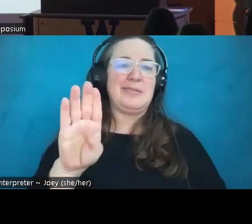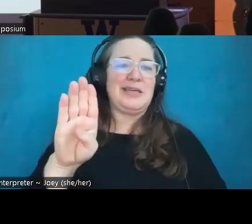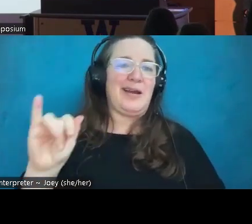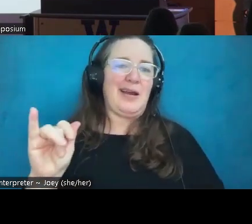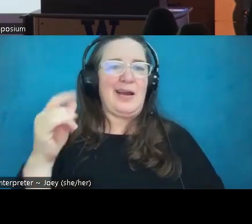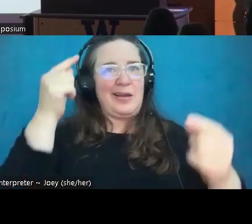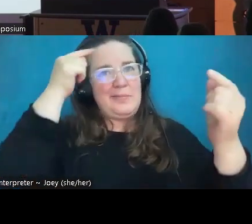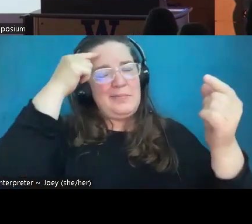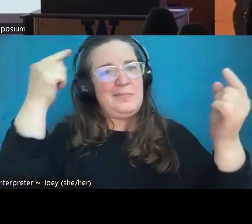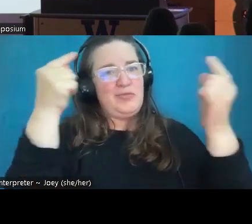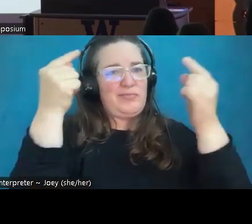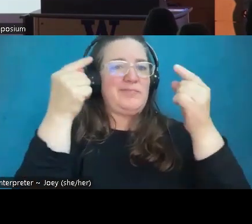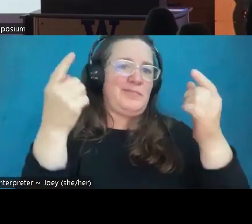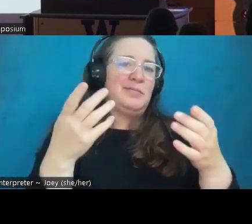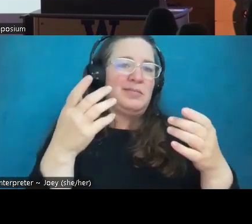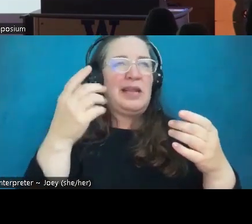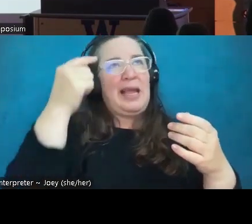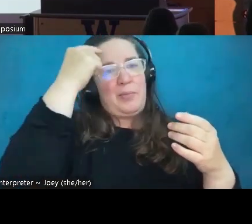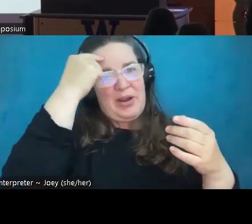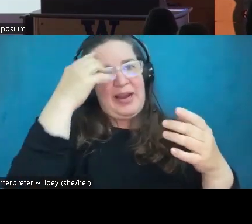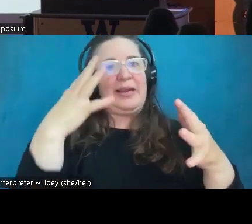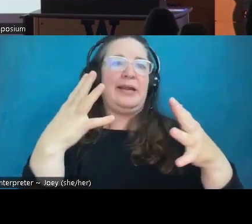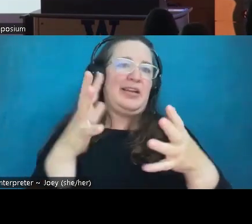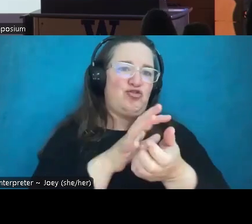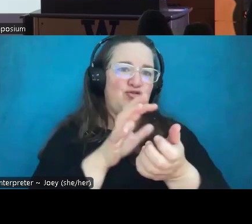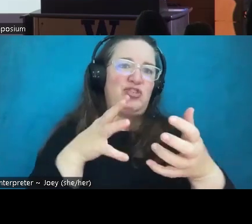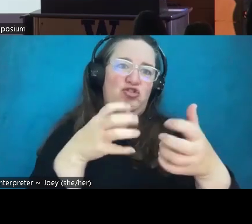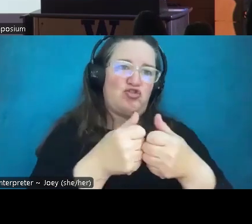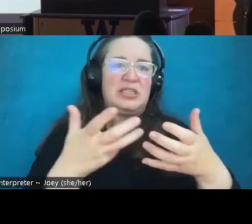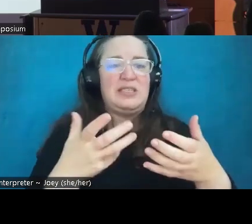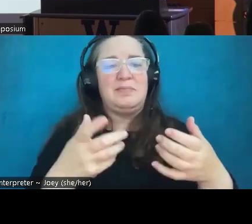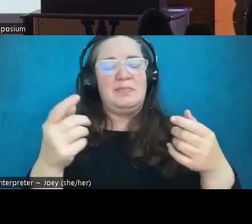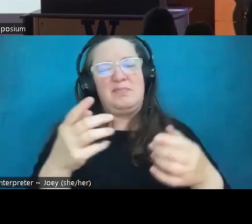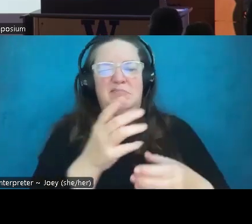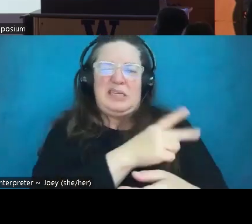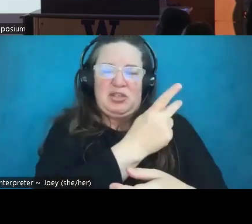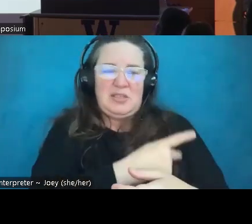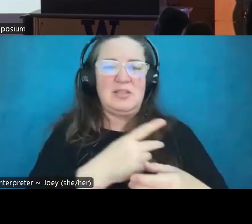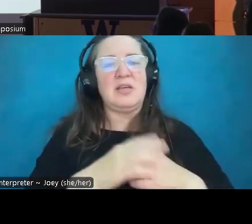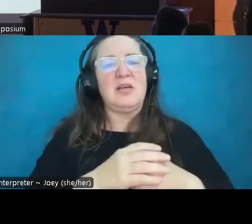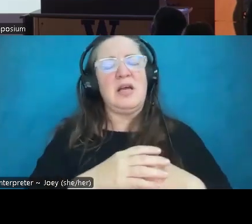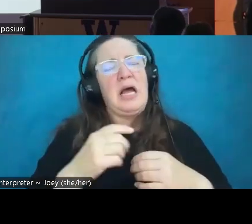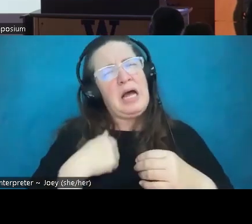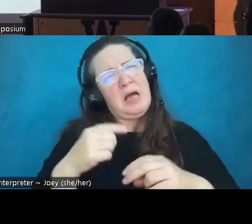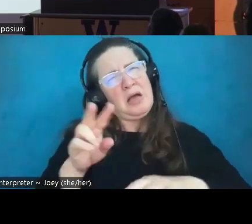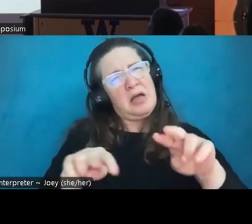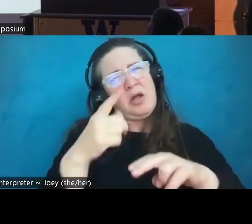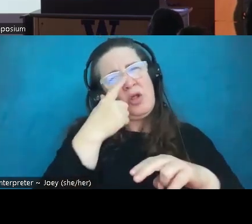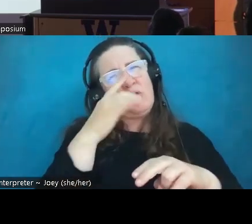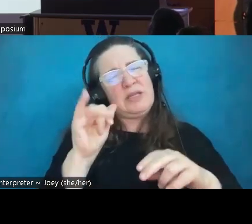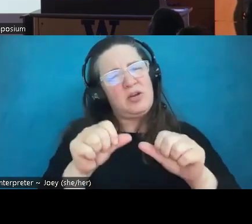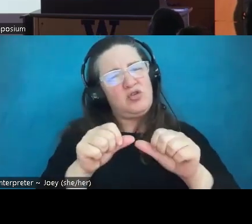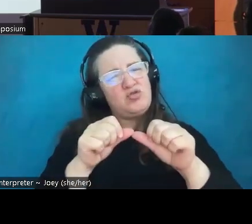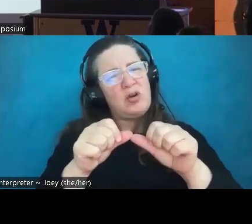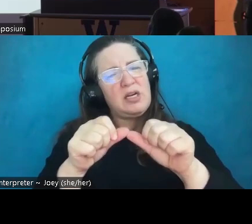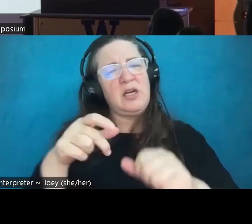amantadine is often used in them, and I said, gosh, this looks a lot like chronic post-concussive syndrome. I started using amantadine. I'm